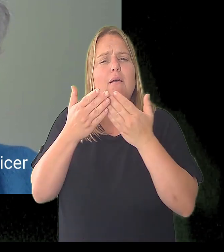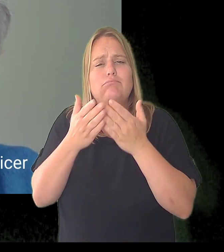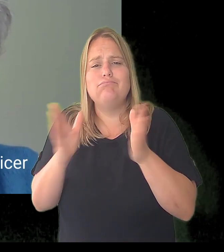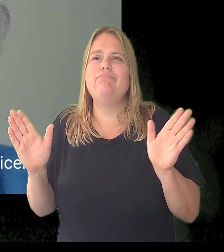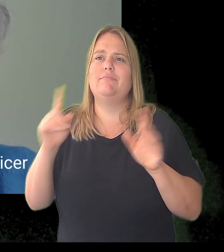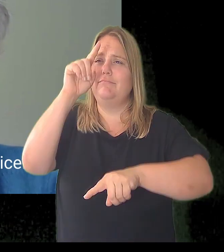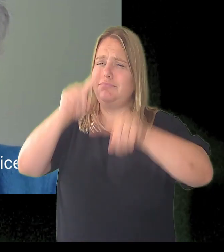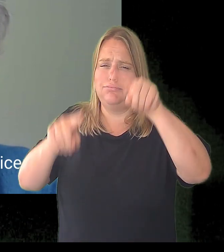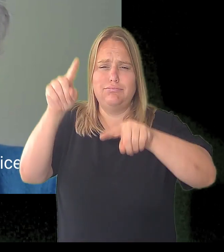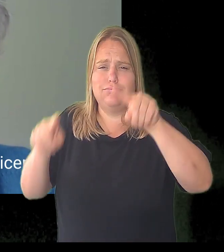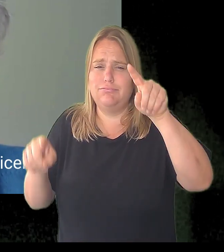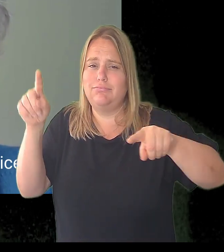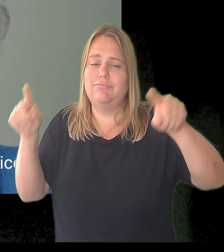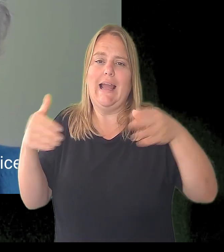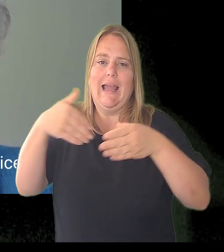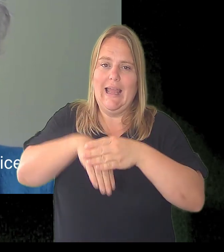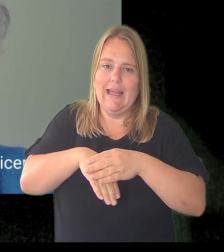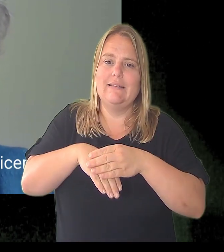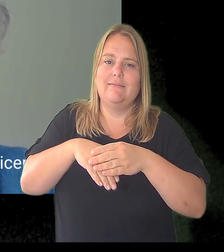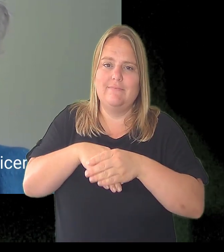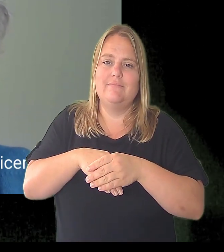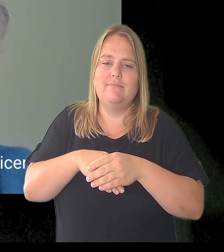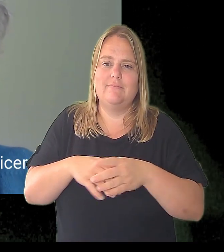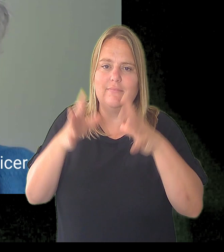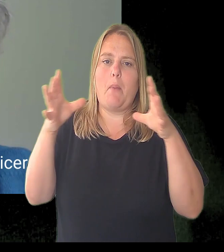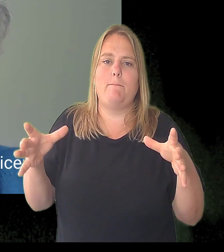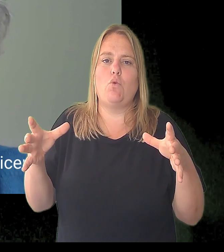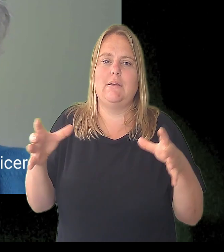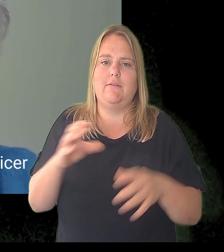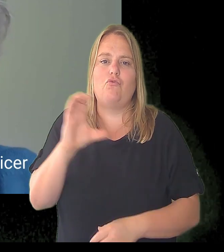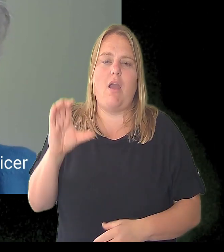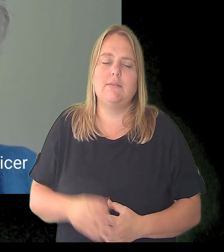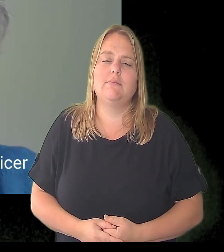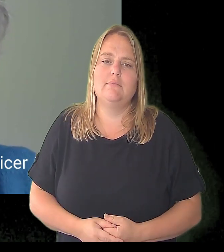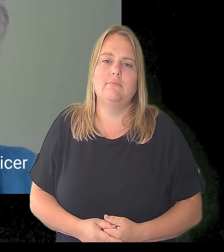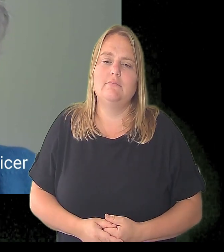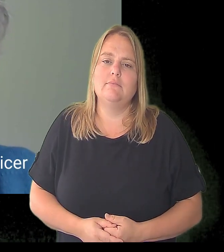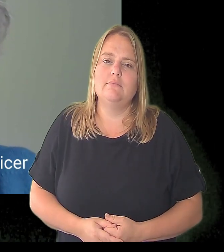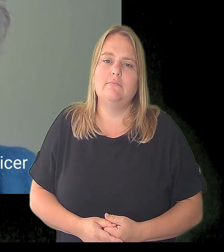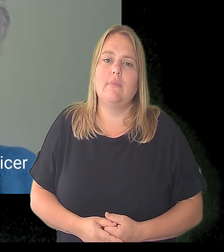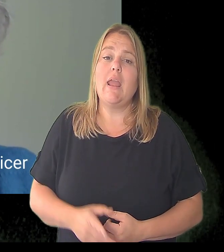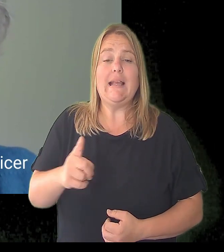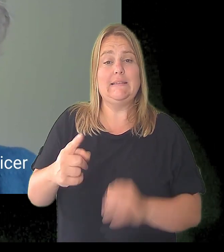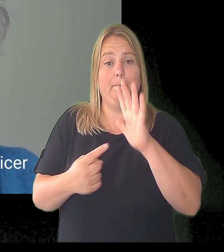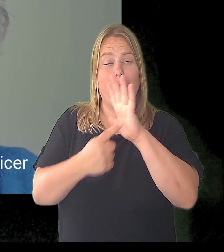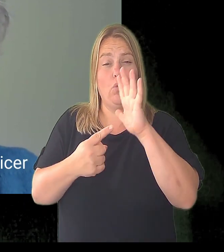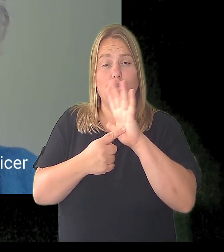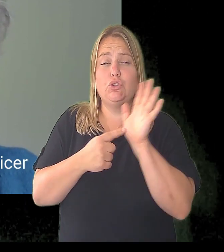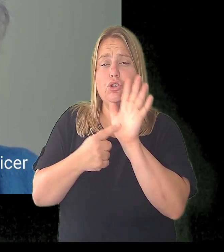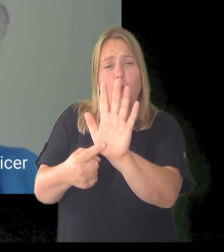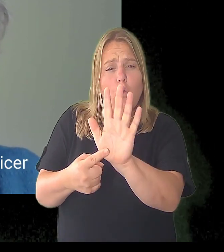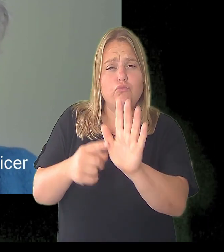It's great to be ourselves, to use our own accents and dialects. It's important